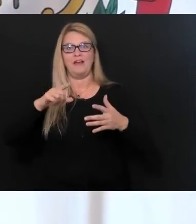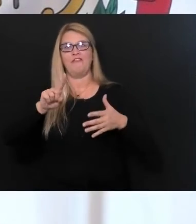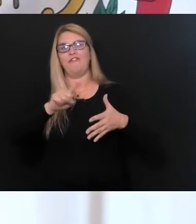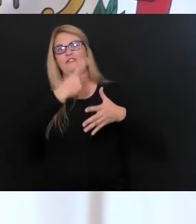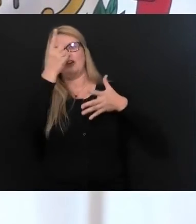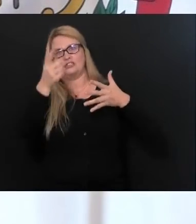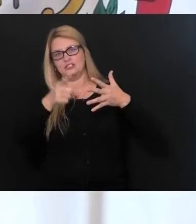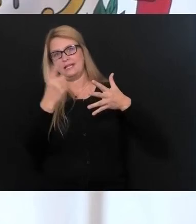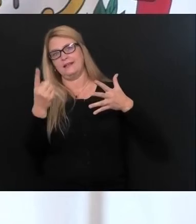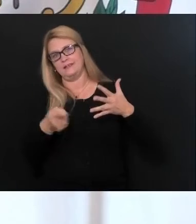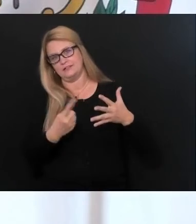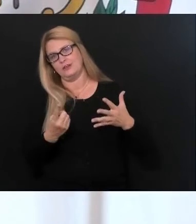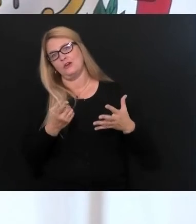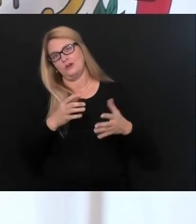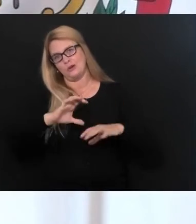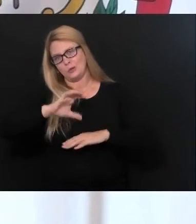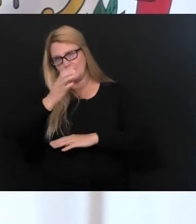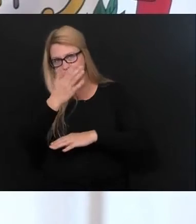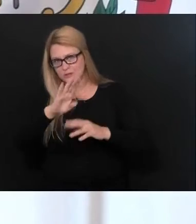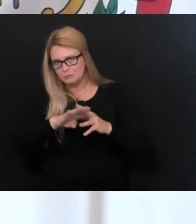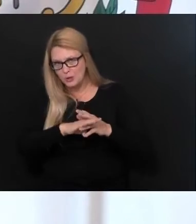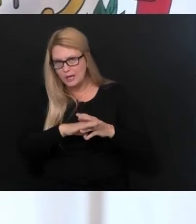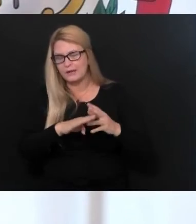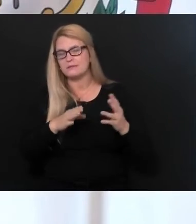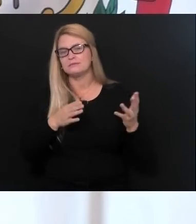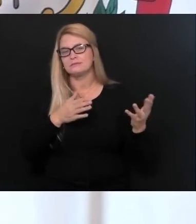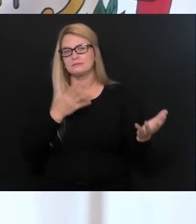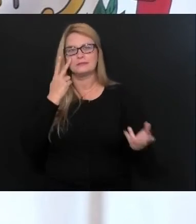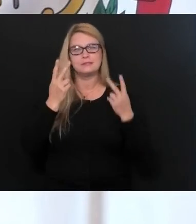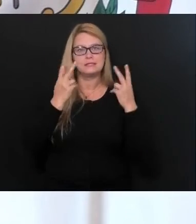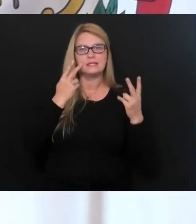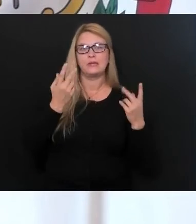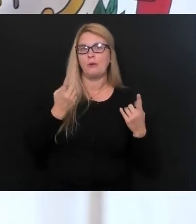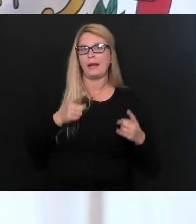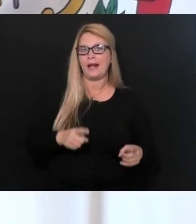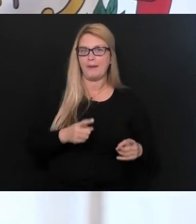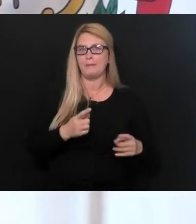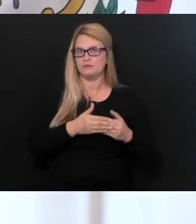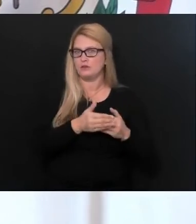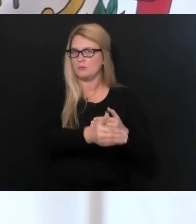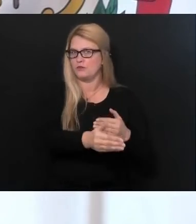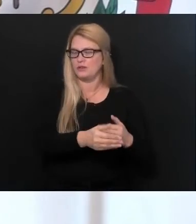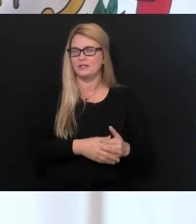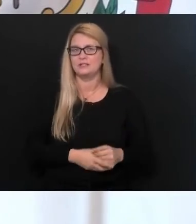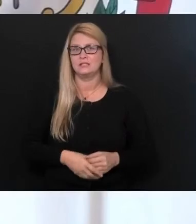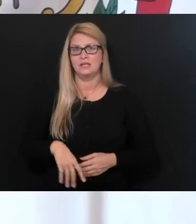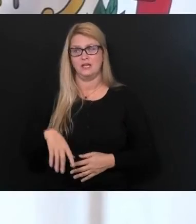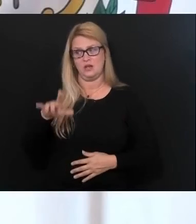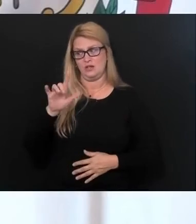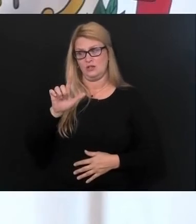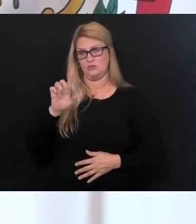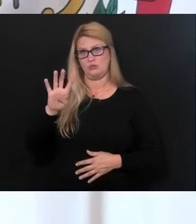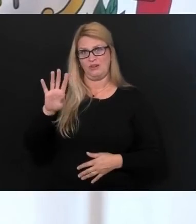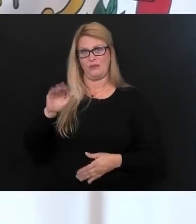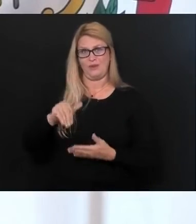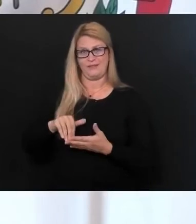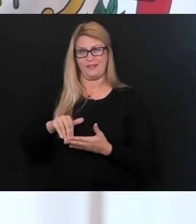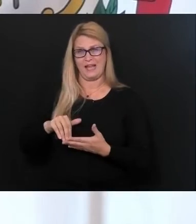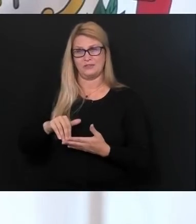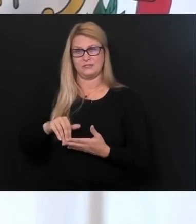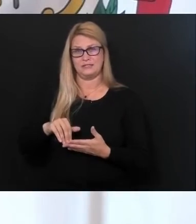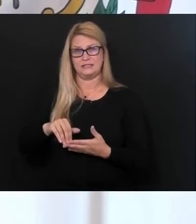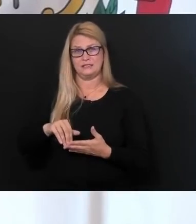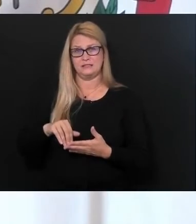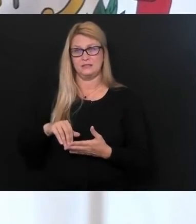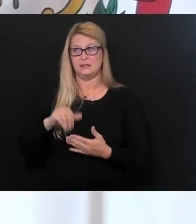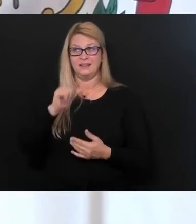the Christmas break, and we look at, where we stand at that time. And that 24,000 was not all